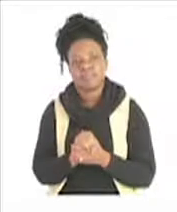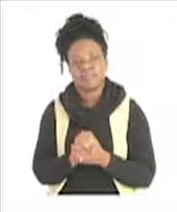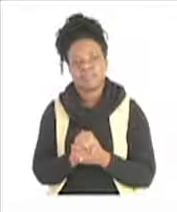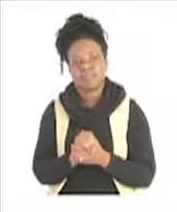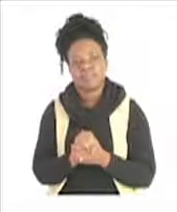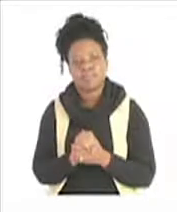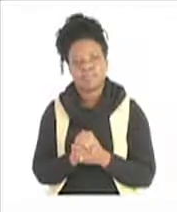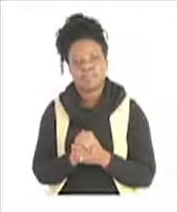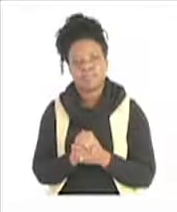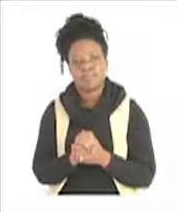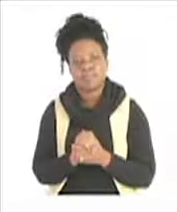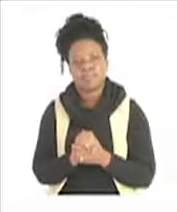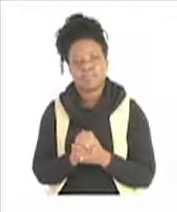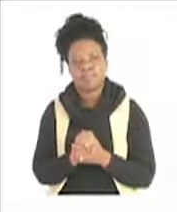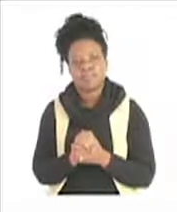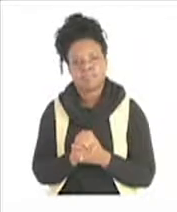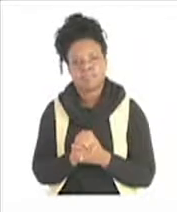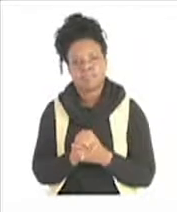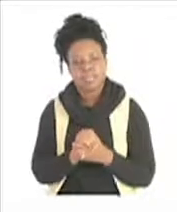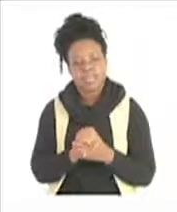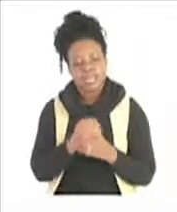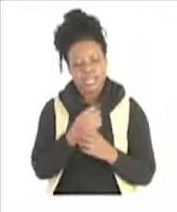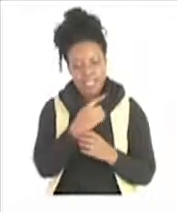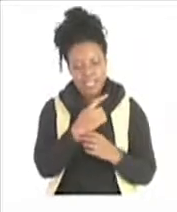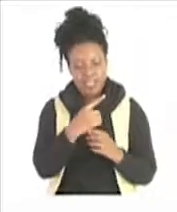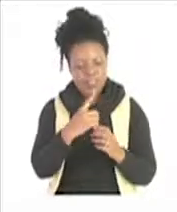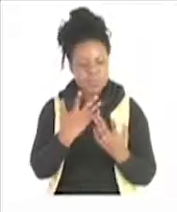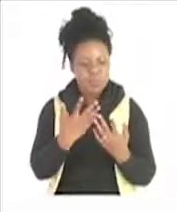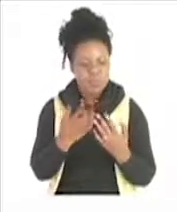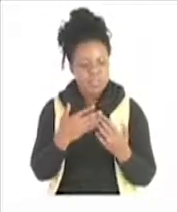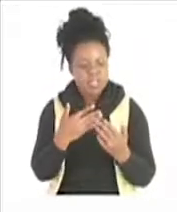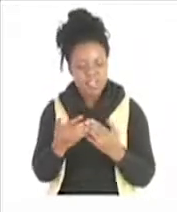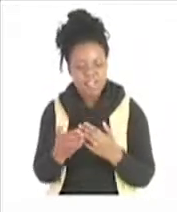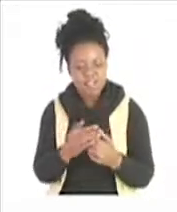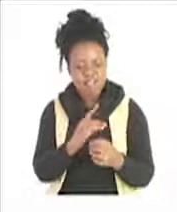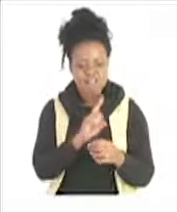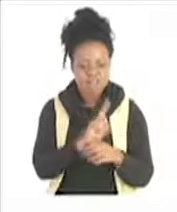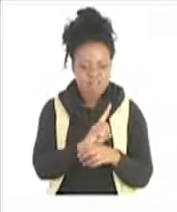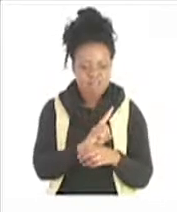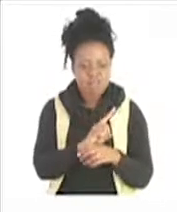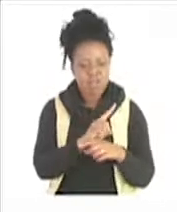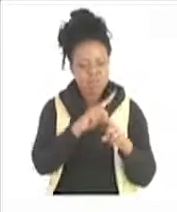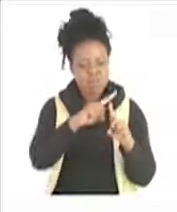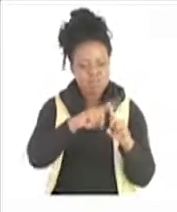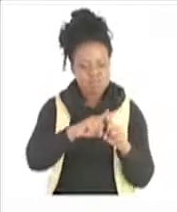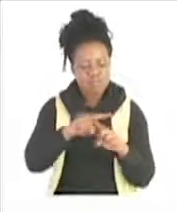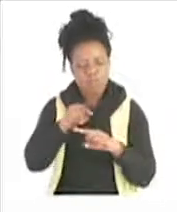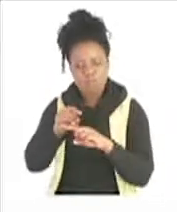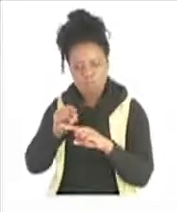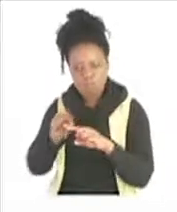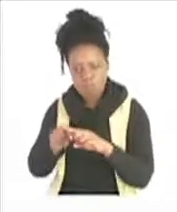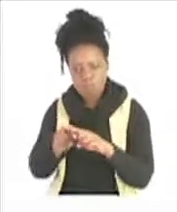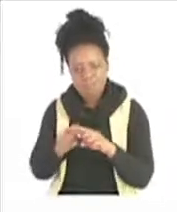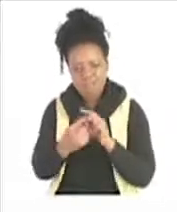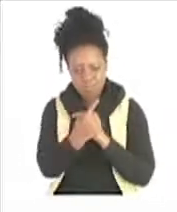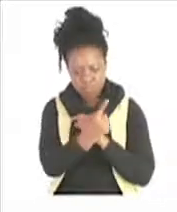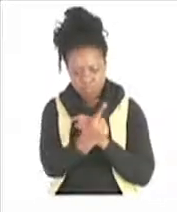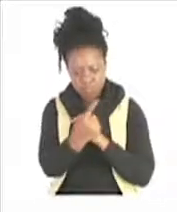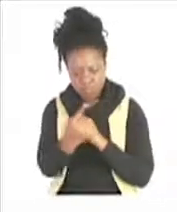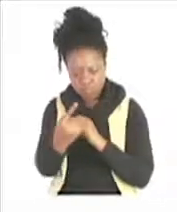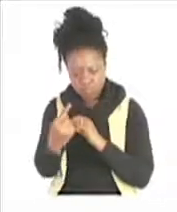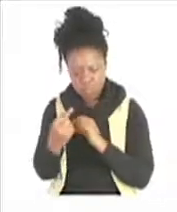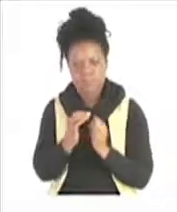girls. We do each sum of the BODMAS separately. Let's